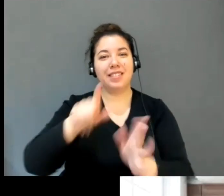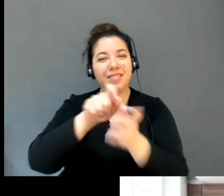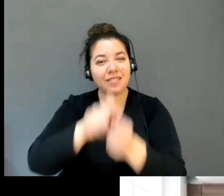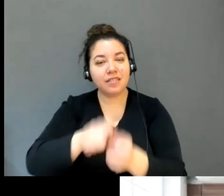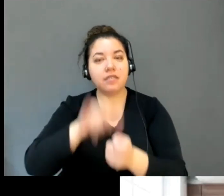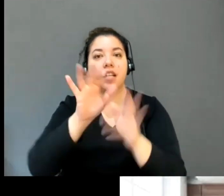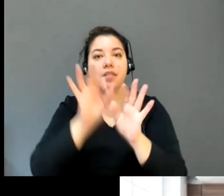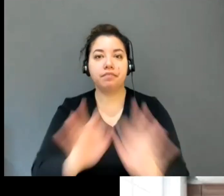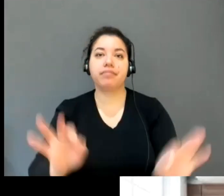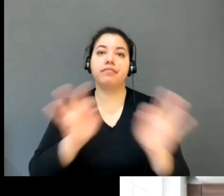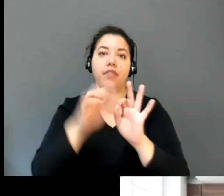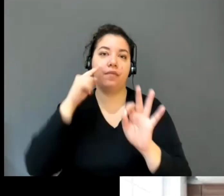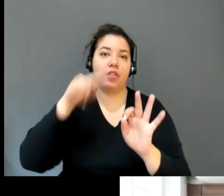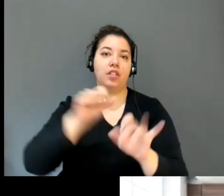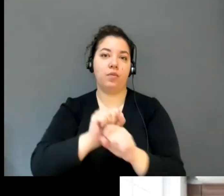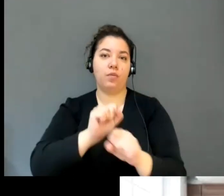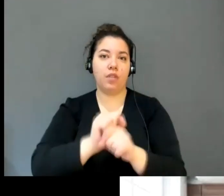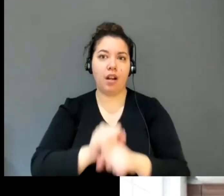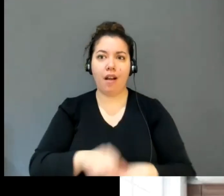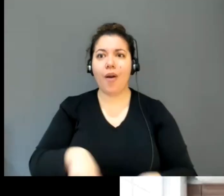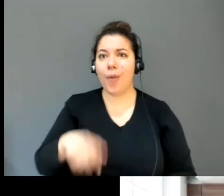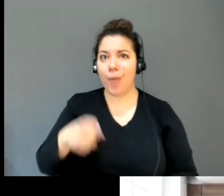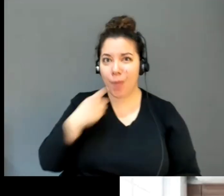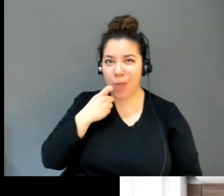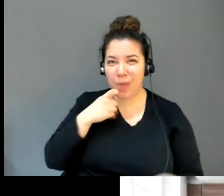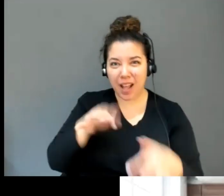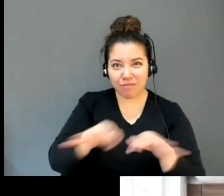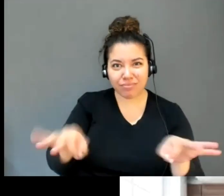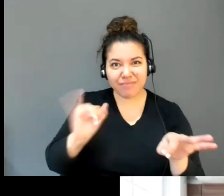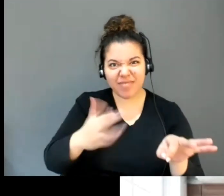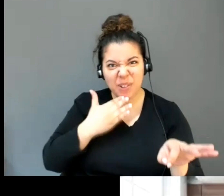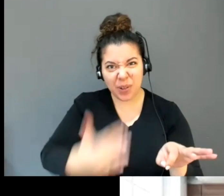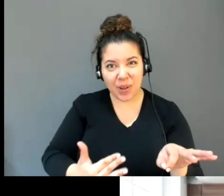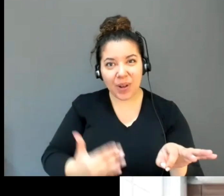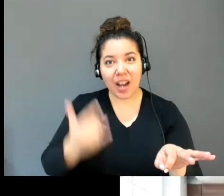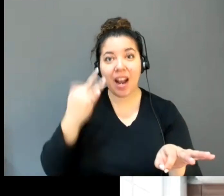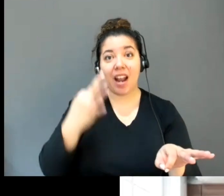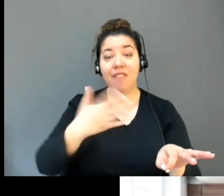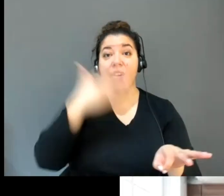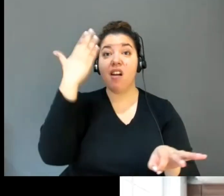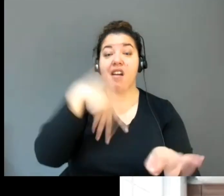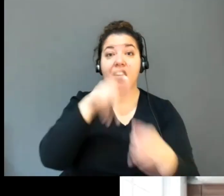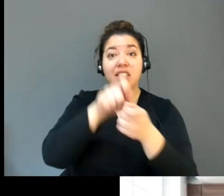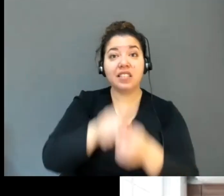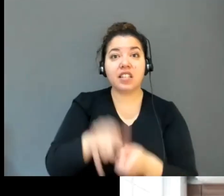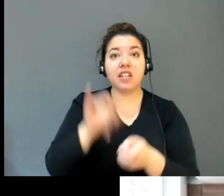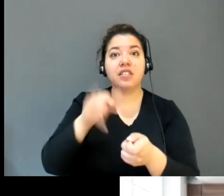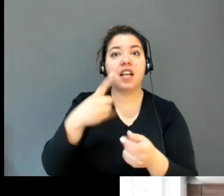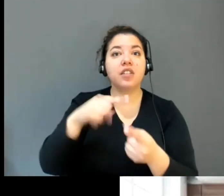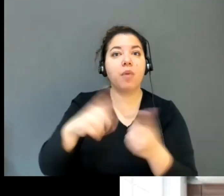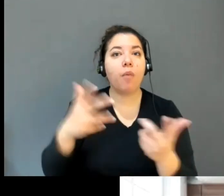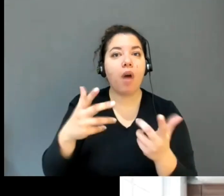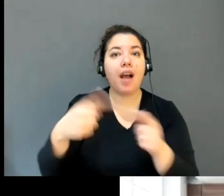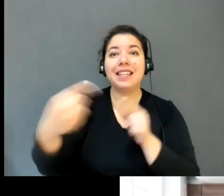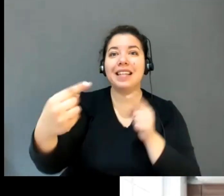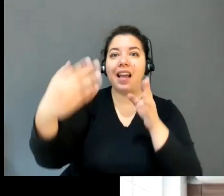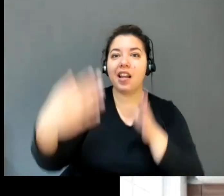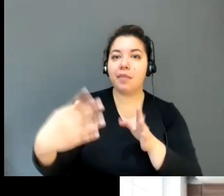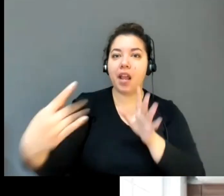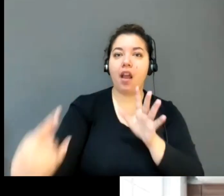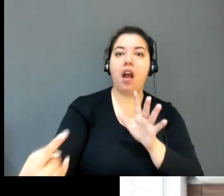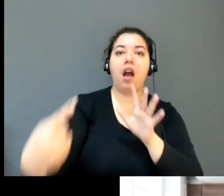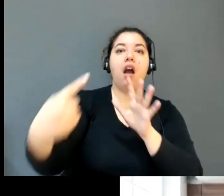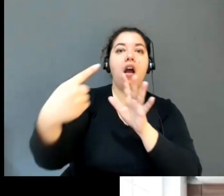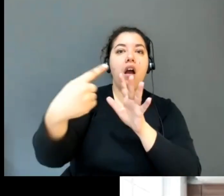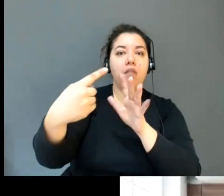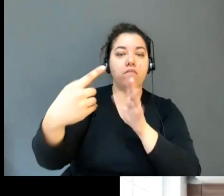critical. wow, I love that last line. Who heard that? When you leave out the details, that's when what? The enemy does what? What did you just